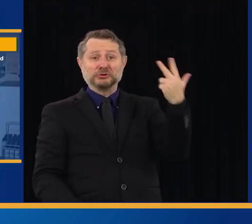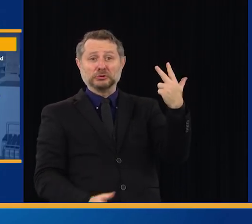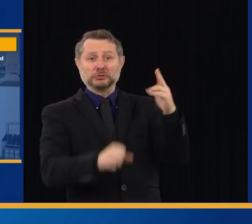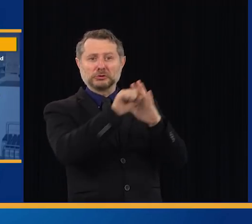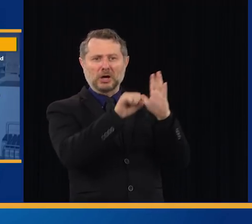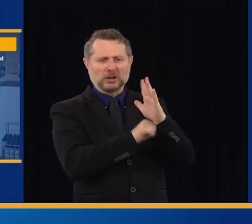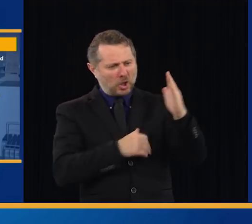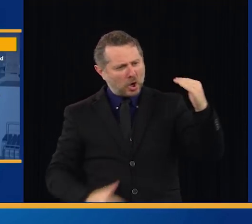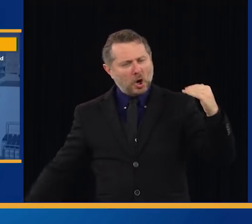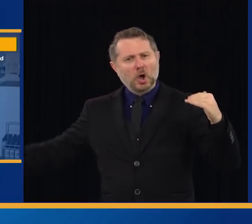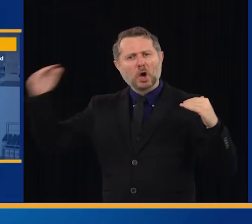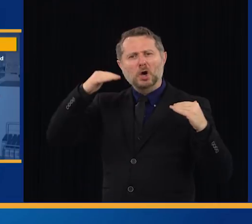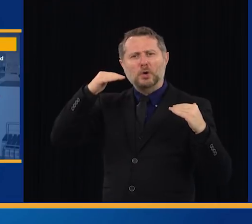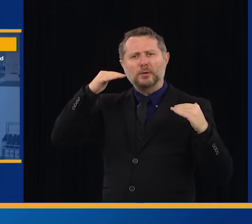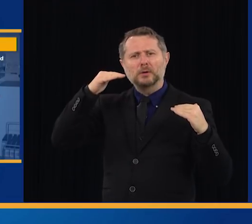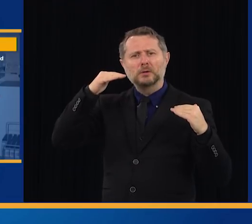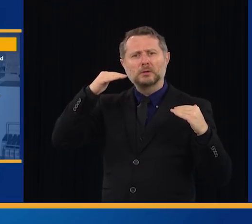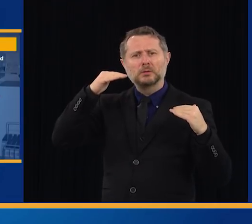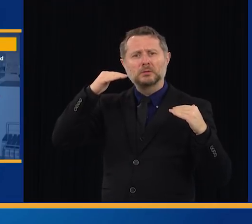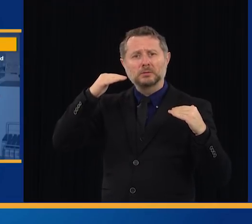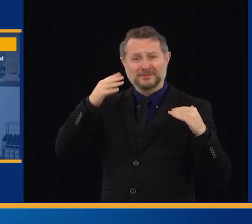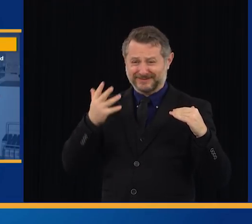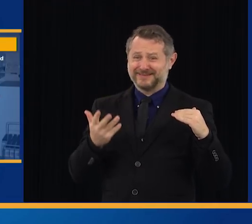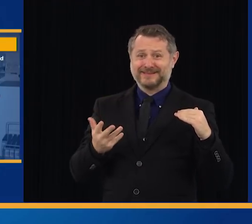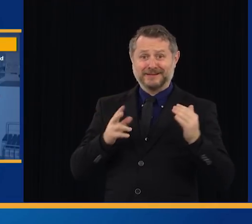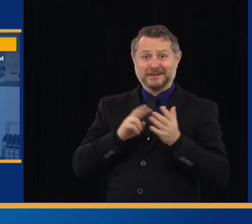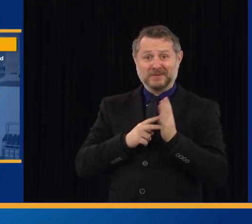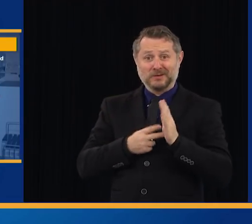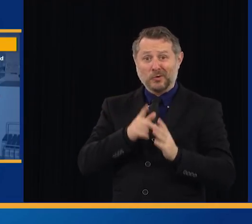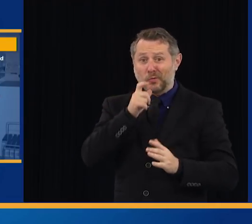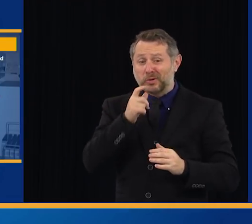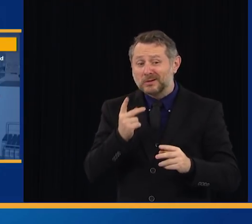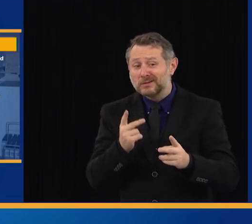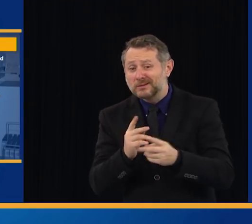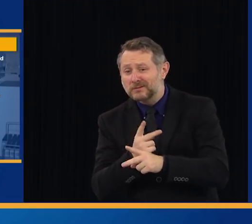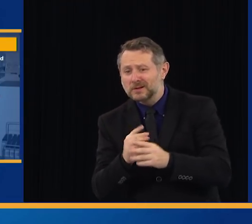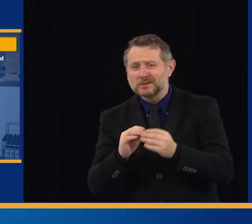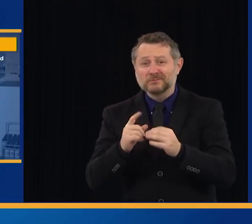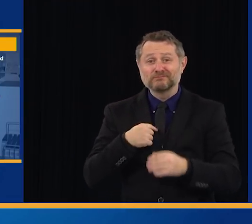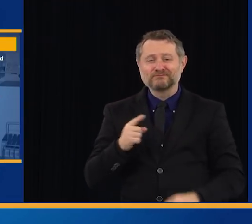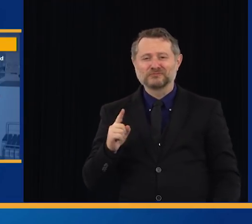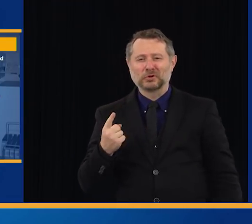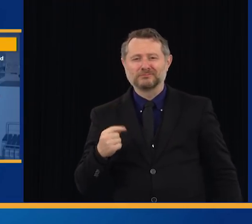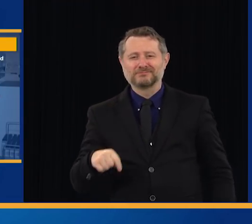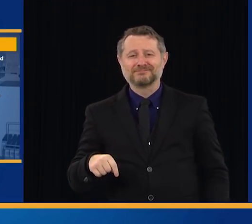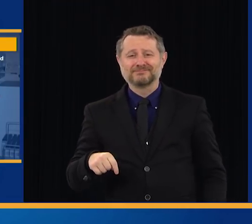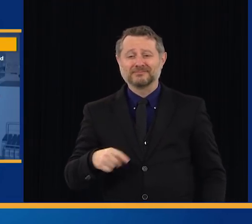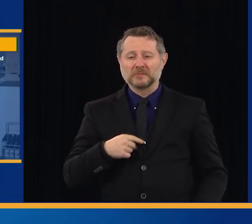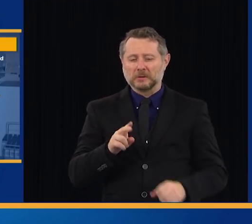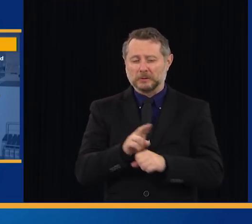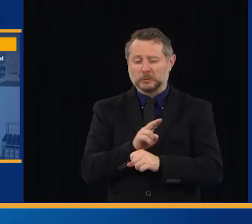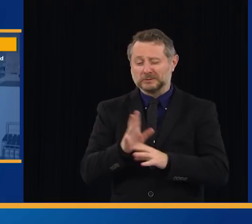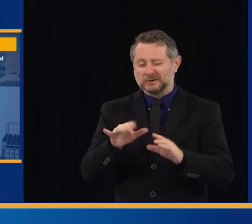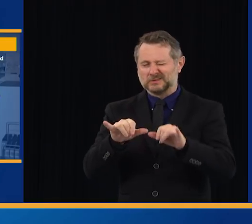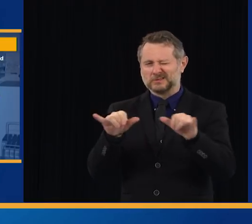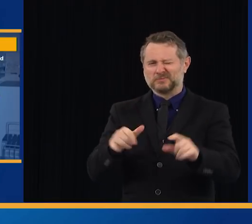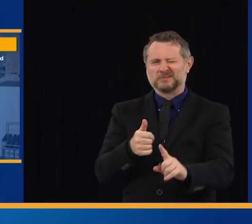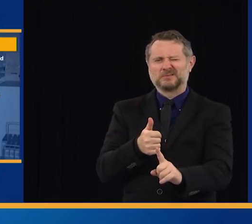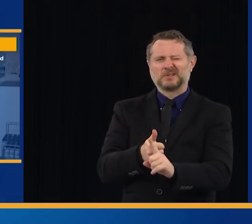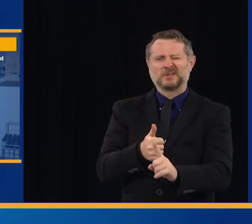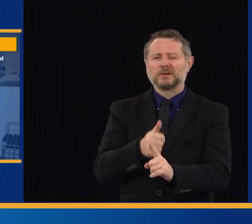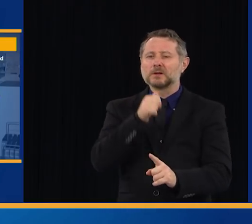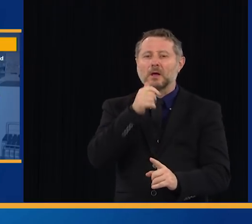is all about figuring it out first and taking a system that frankly didn't exist and creating